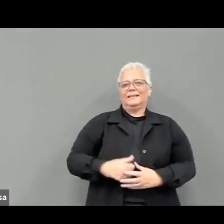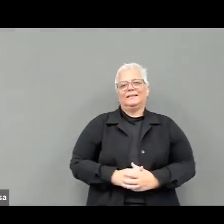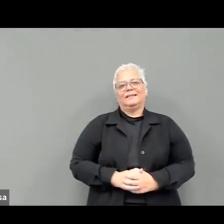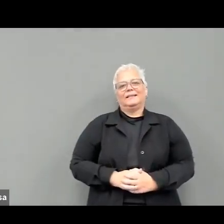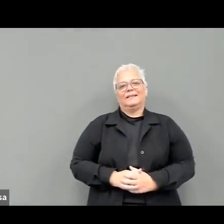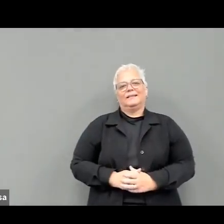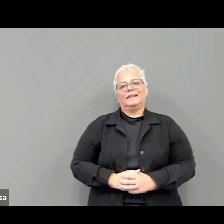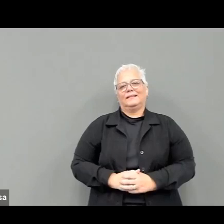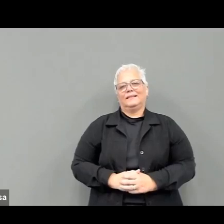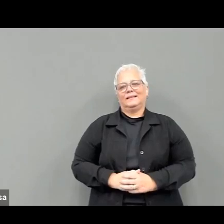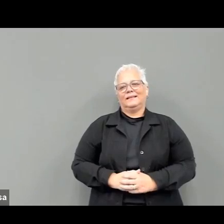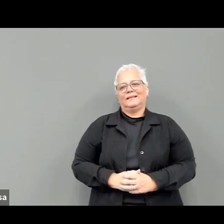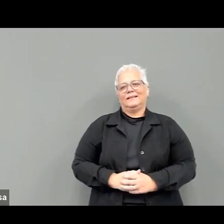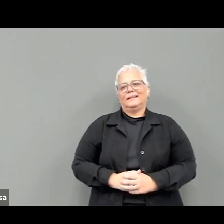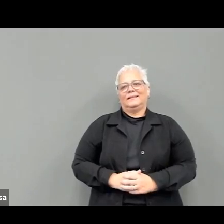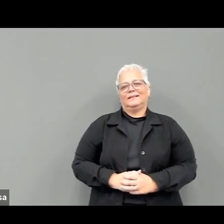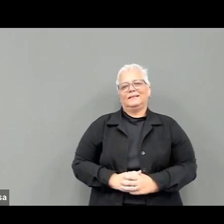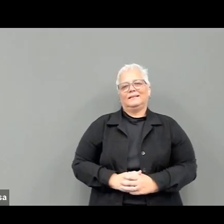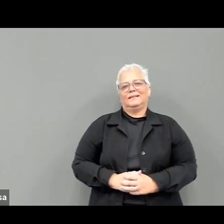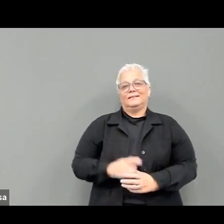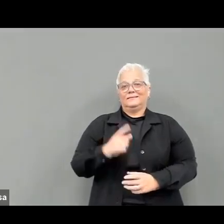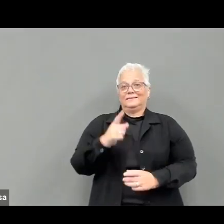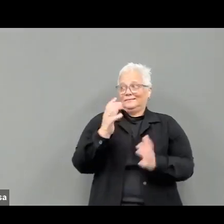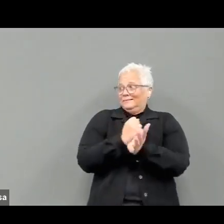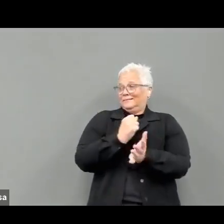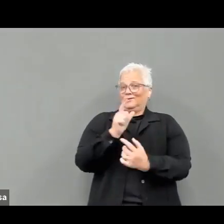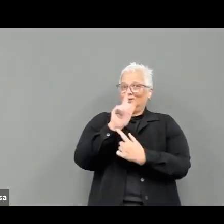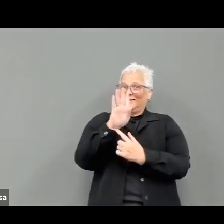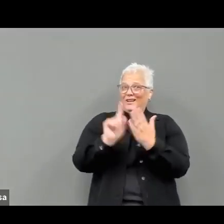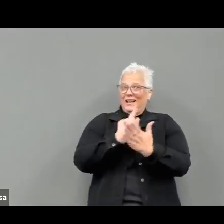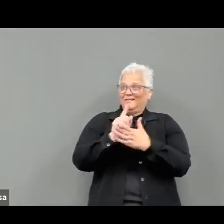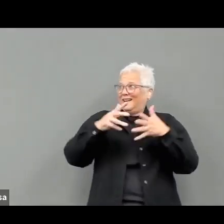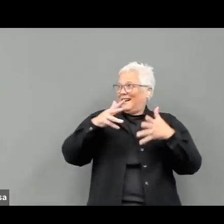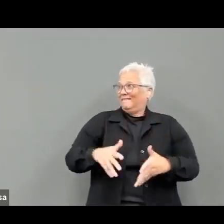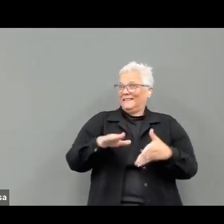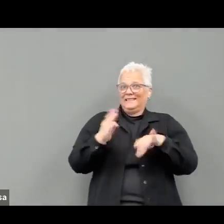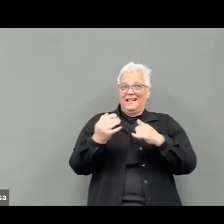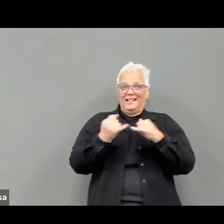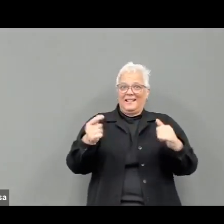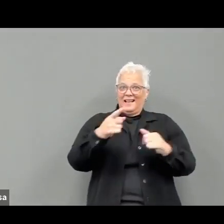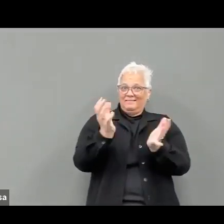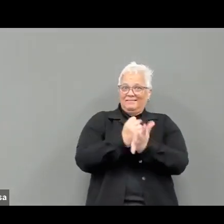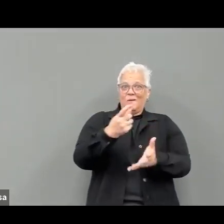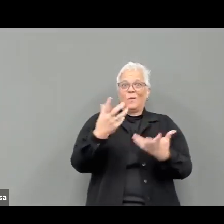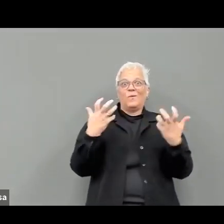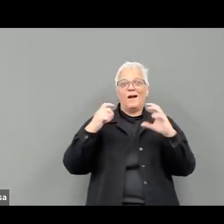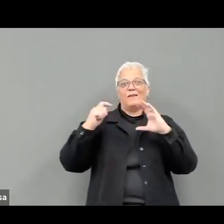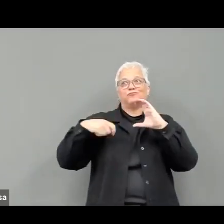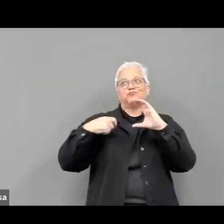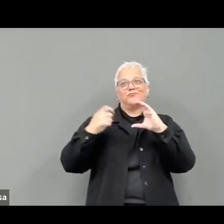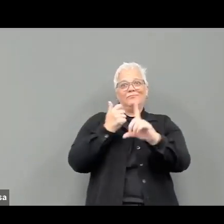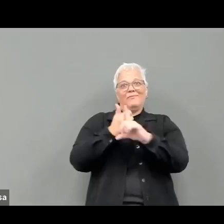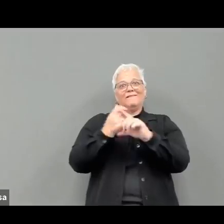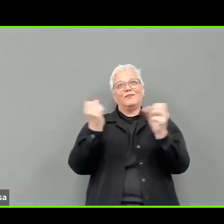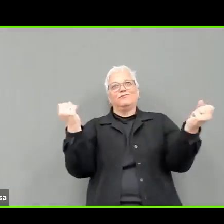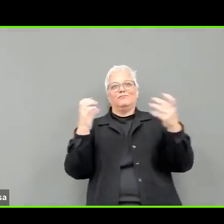we appreciate them. And now I'd like to turn it over to my colleague from Tulsa County, Commissioner Karen Keith.